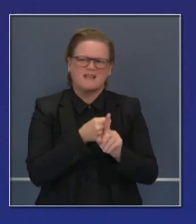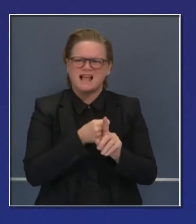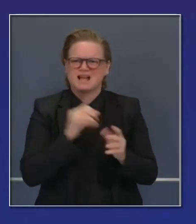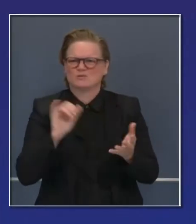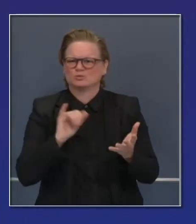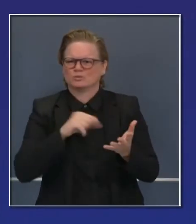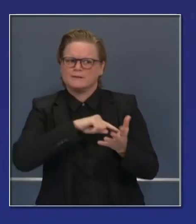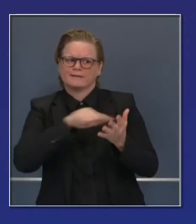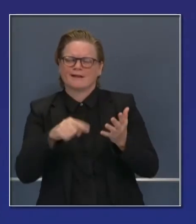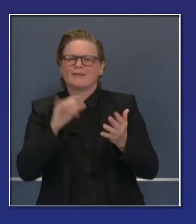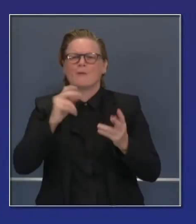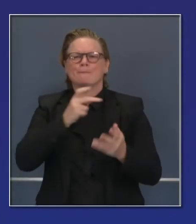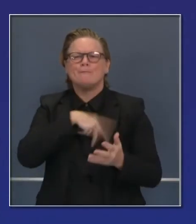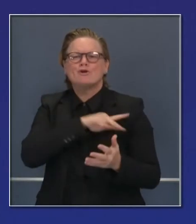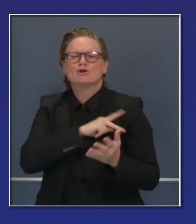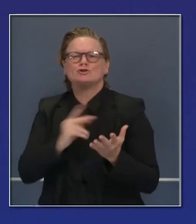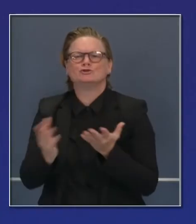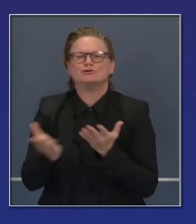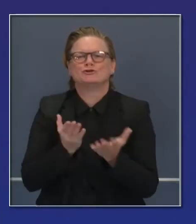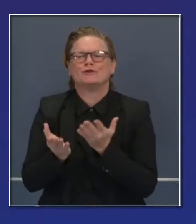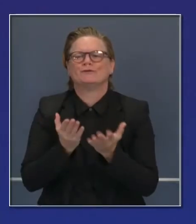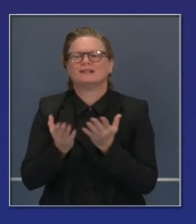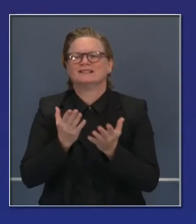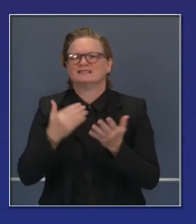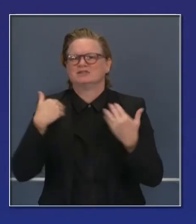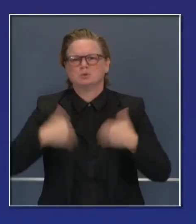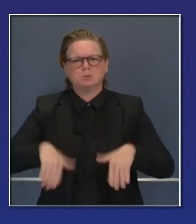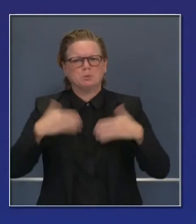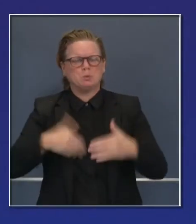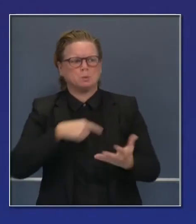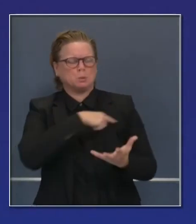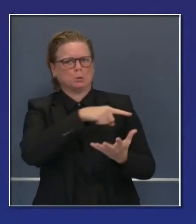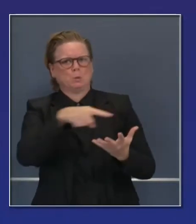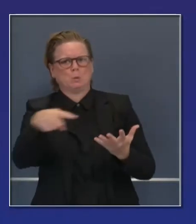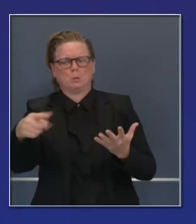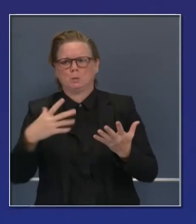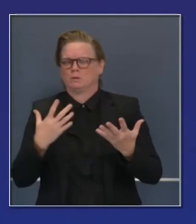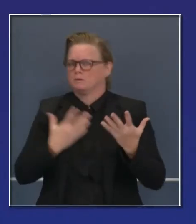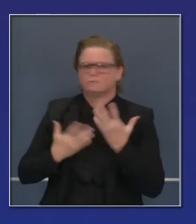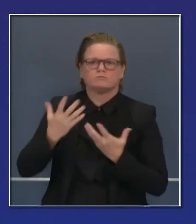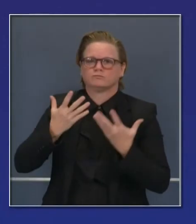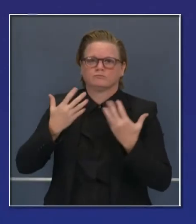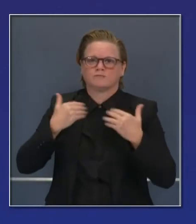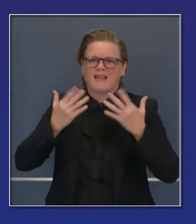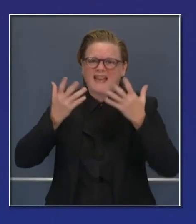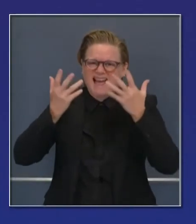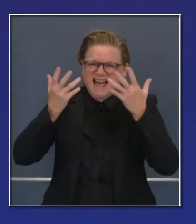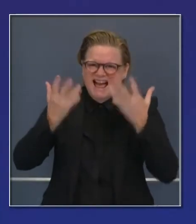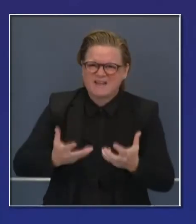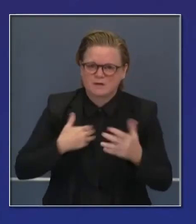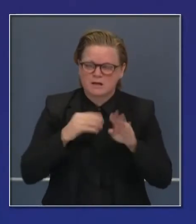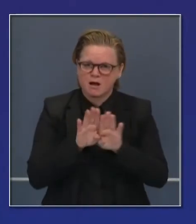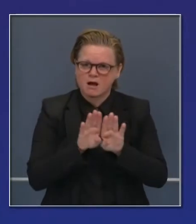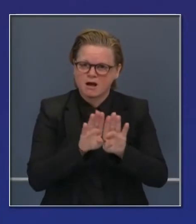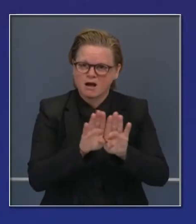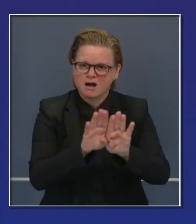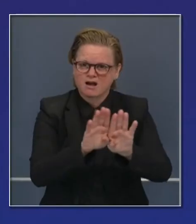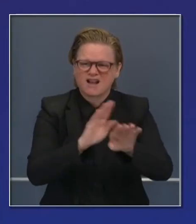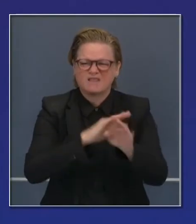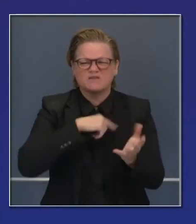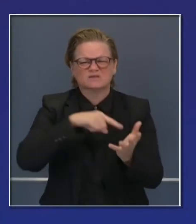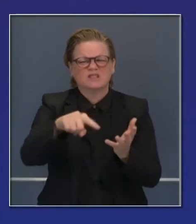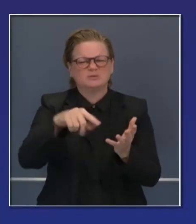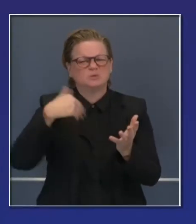already by the tiered status, but likely to be impacted more with regard to